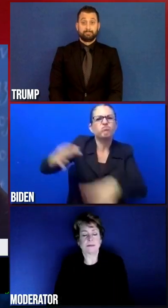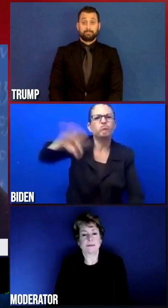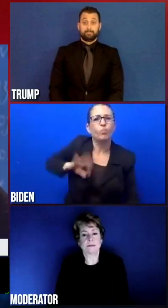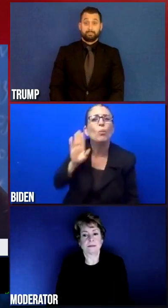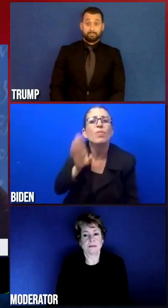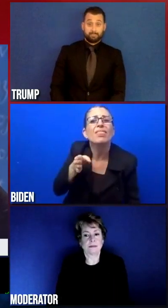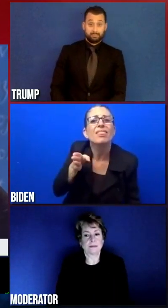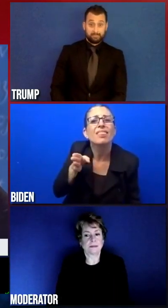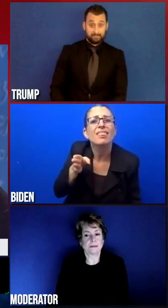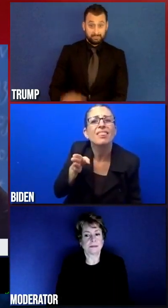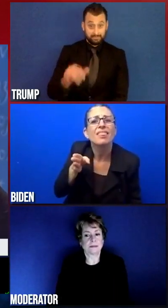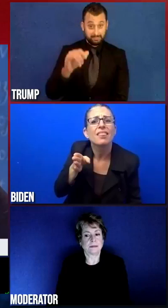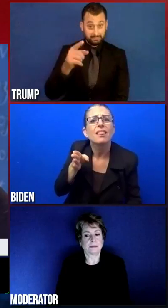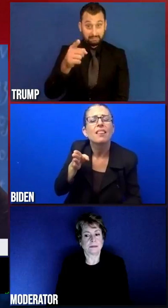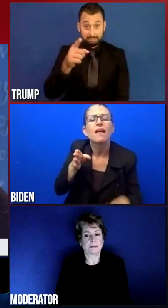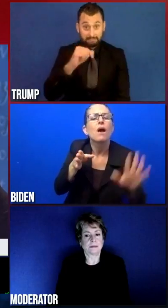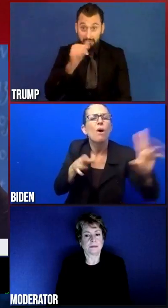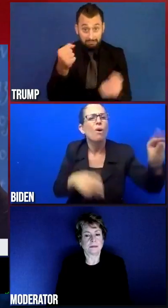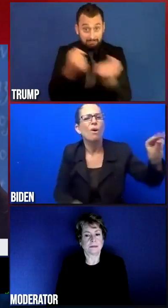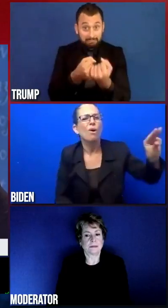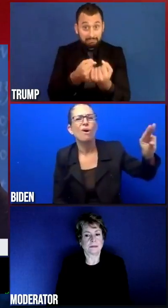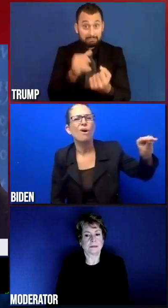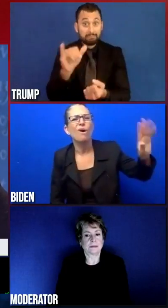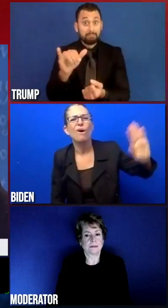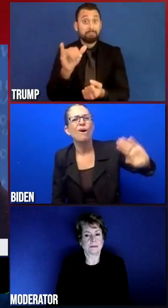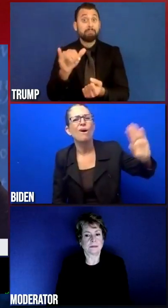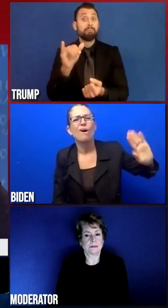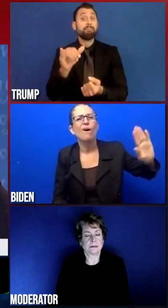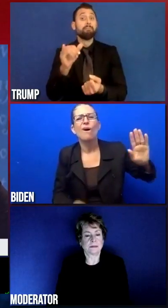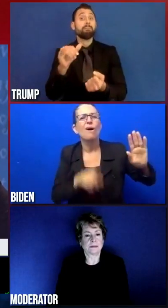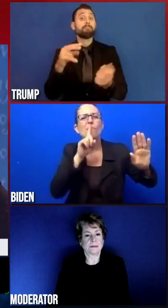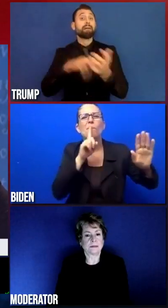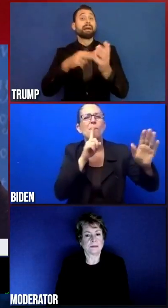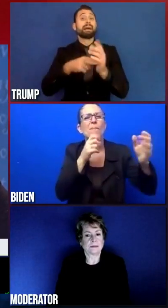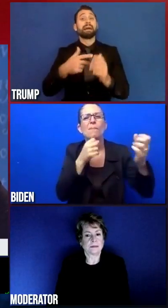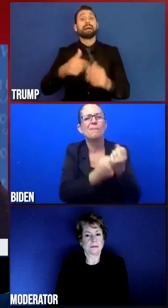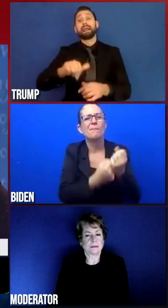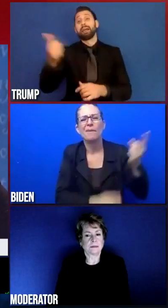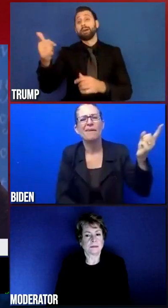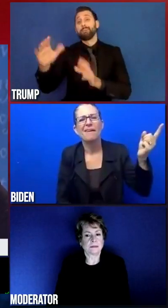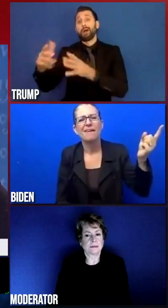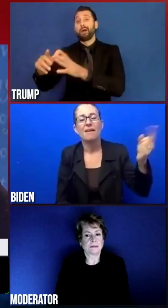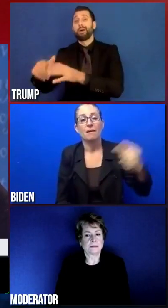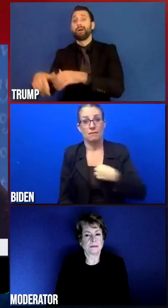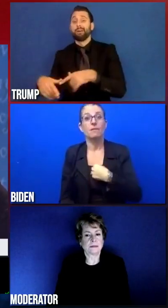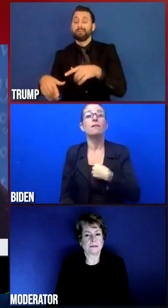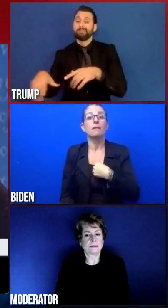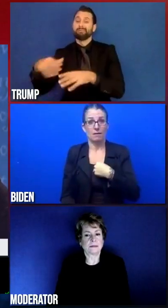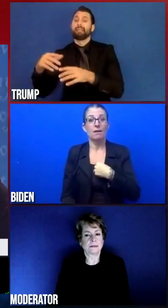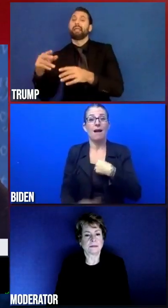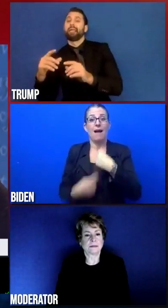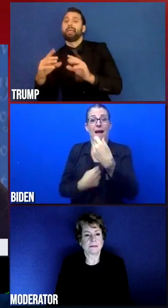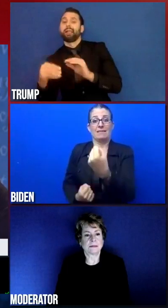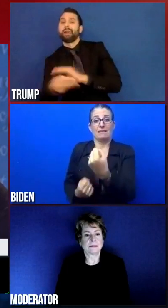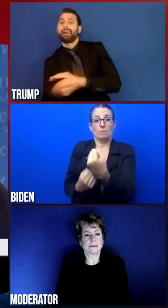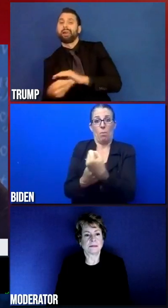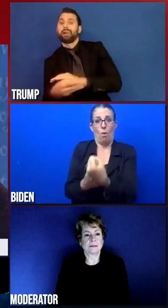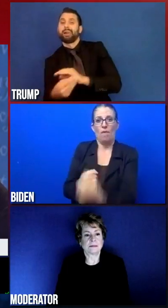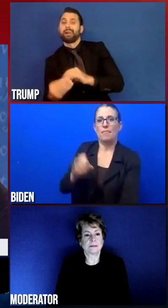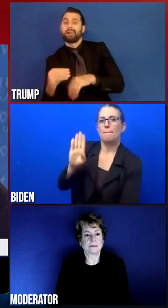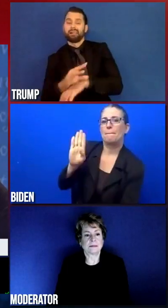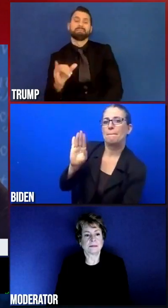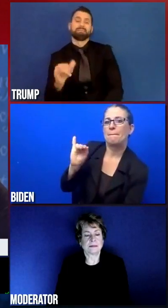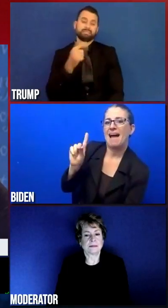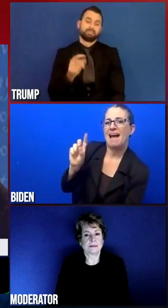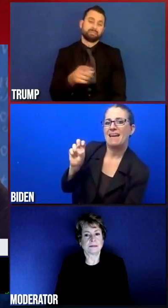means you the just Biden. lost the radical left. I support Oh, you the don't? Biden plan that I put forward. Okay. The Biden plan, which